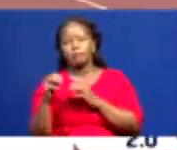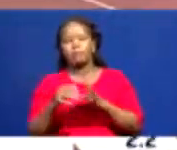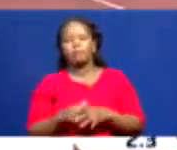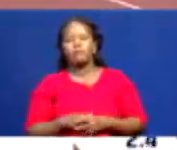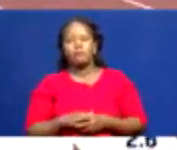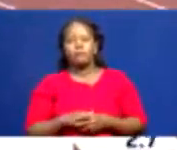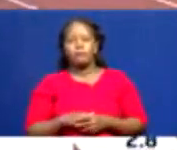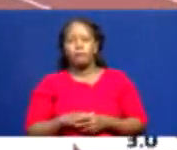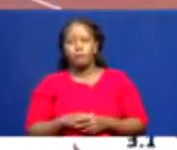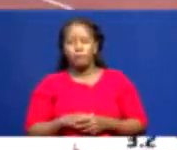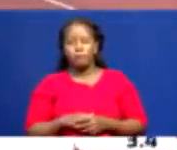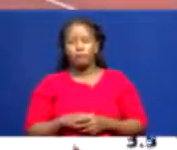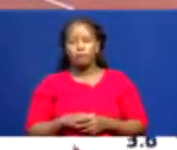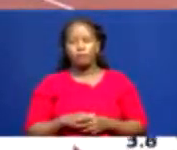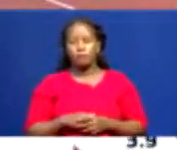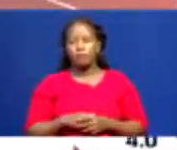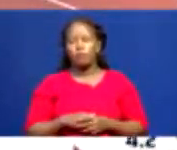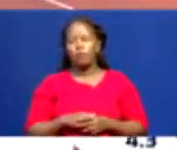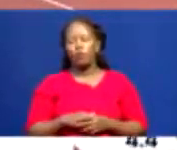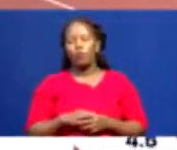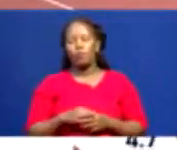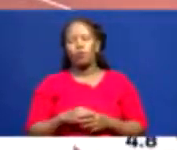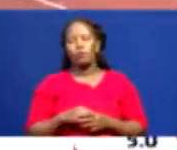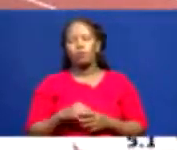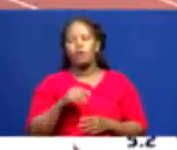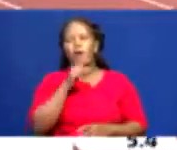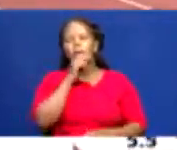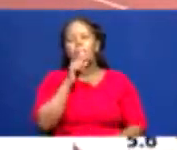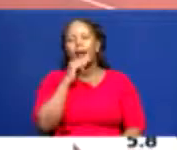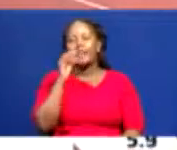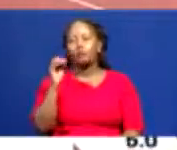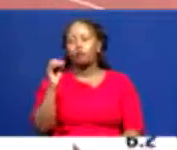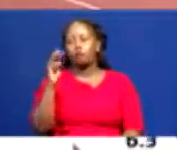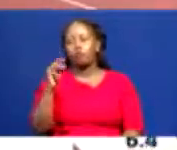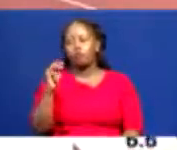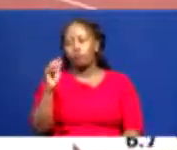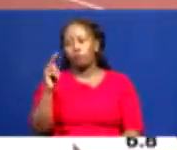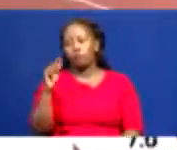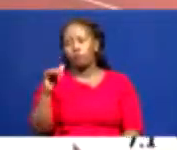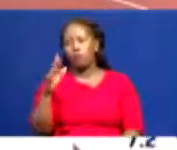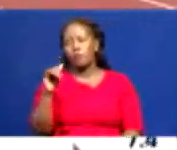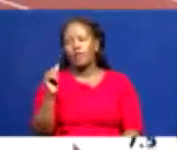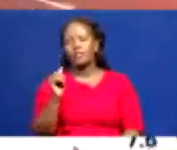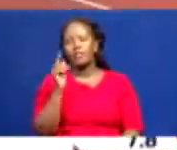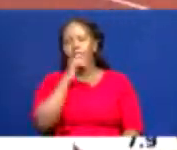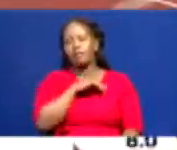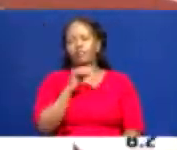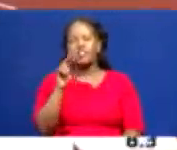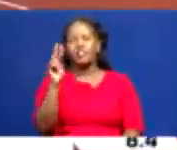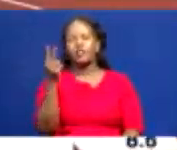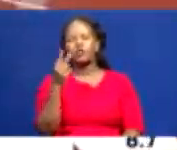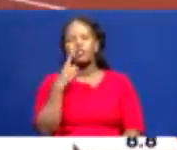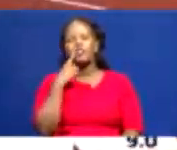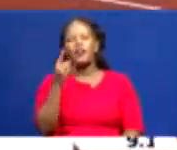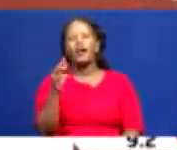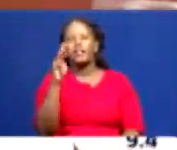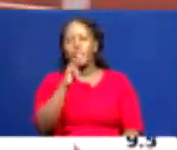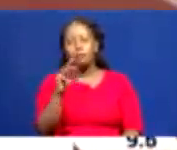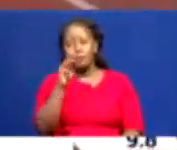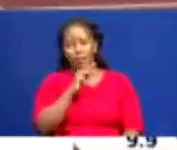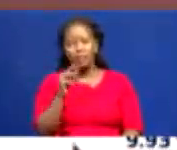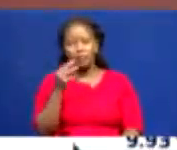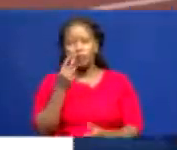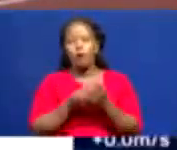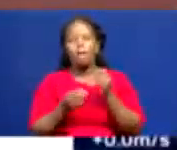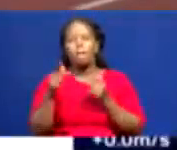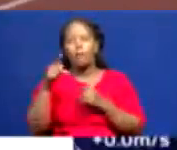Long holder. Commonwealth Games champion Ferdinand Omanyala, who finished second in the 100 meters race in both the Rome and